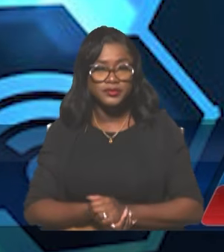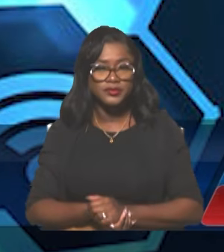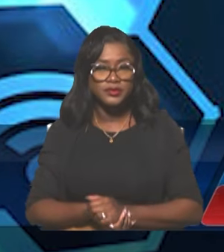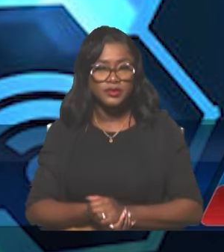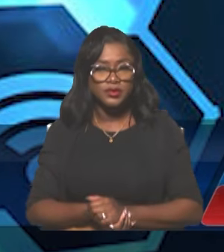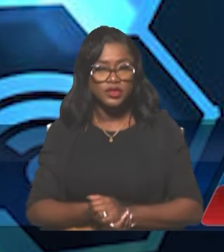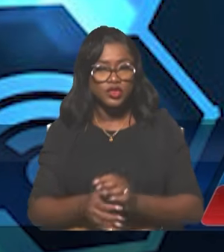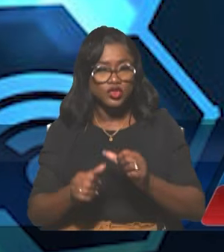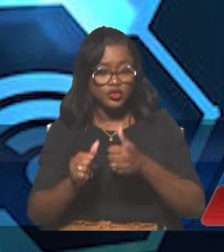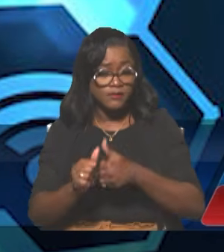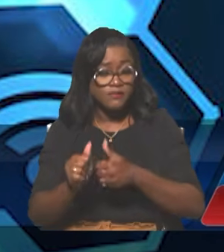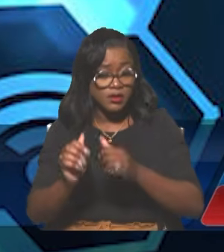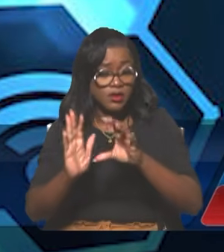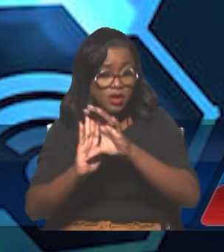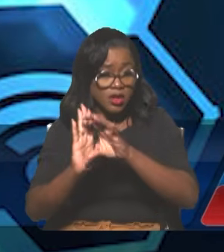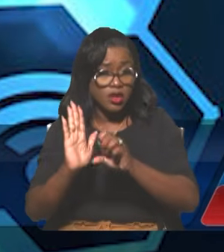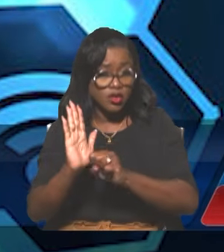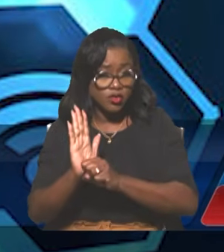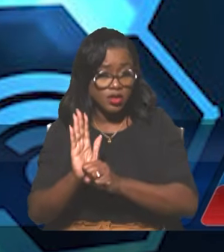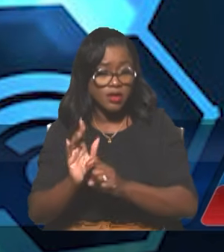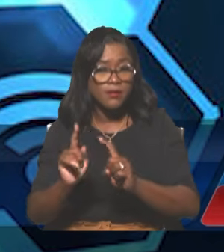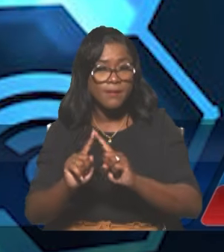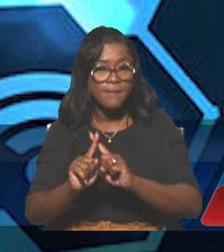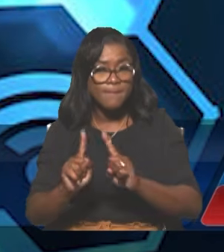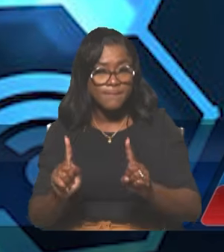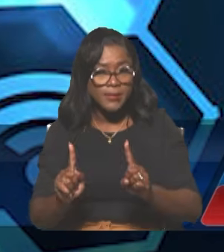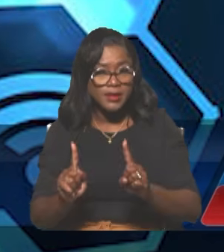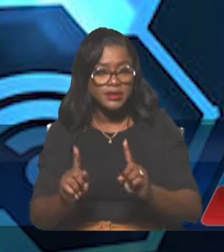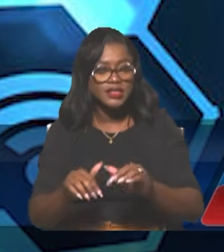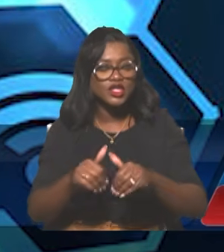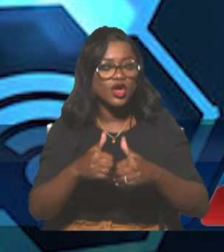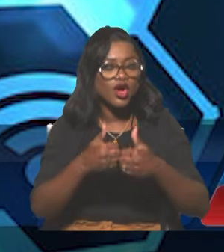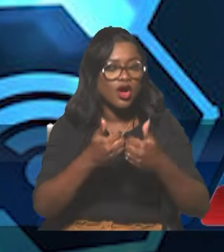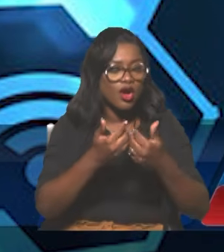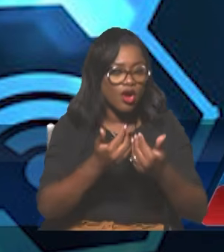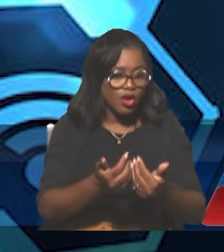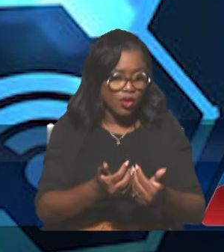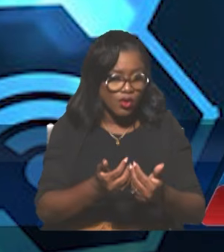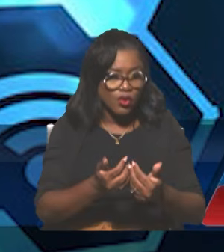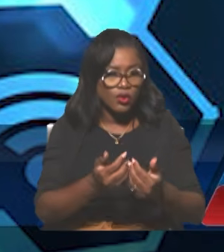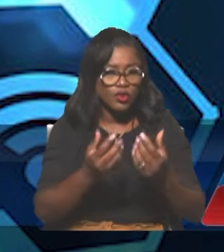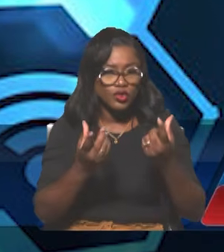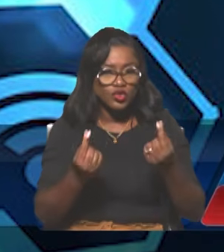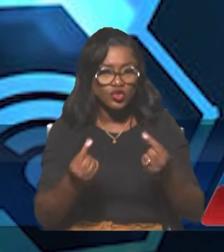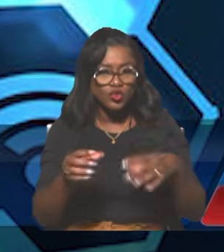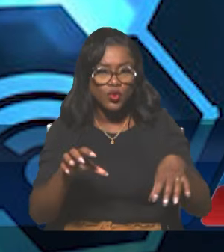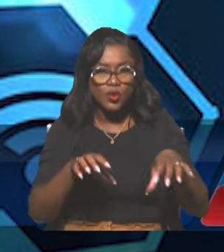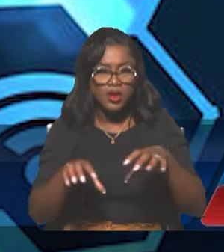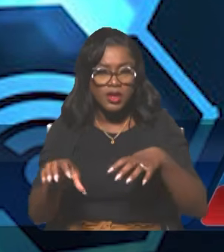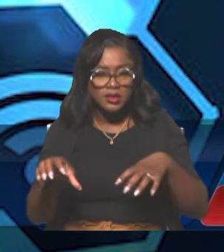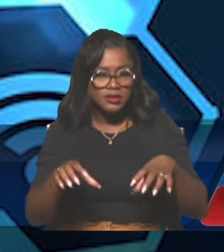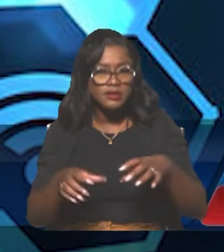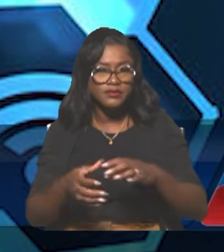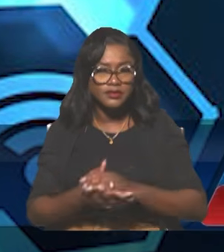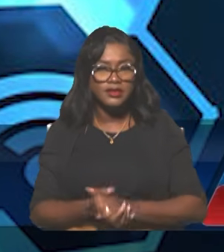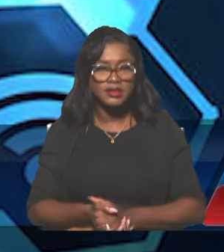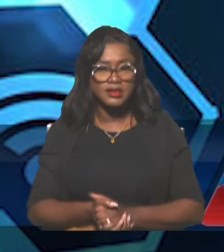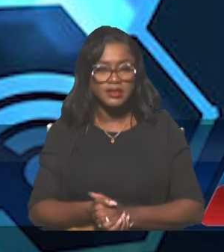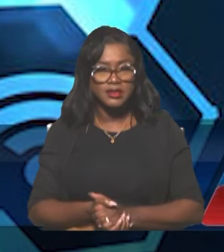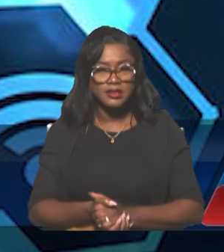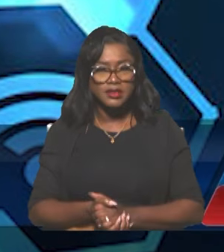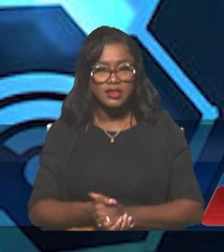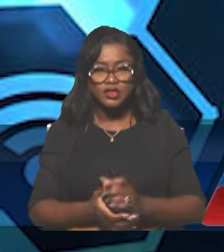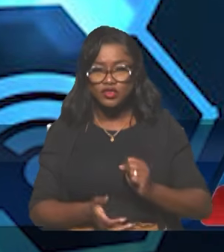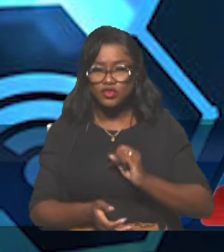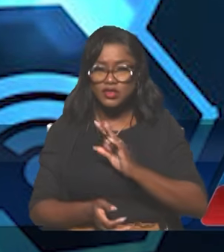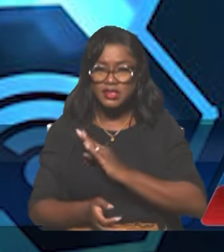still sticking with that curriculum, but really and truly it is how we execute the activities. These well thought out activities are planned by our